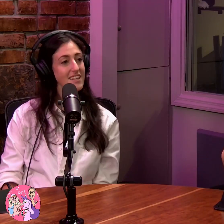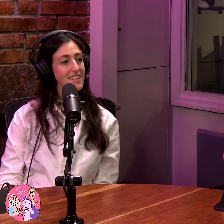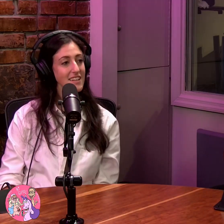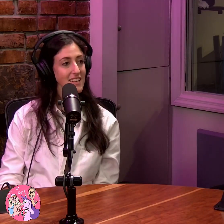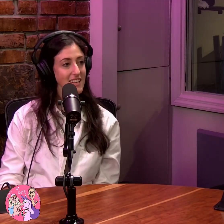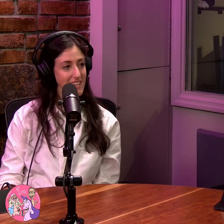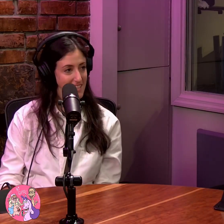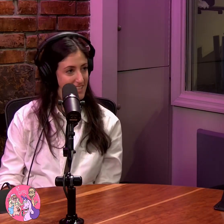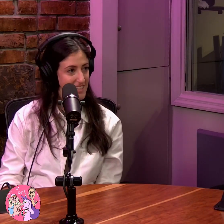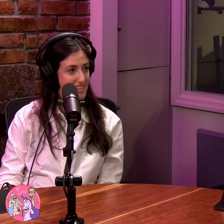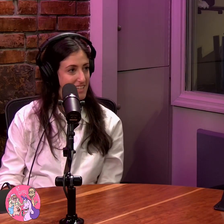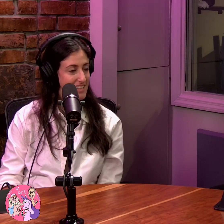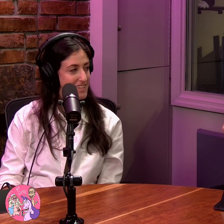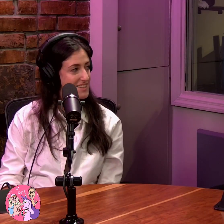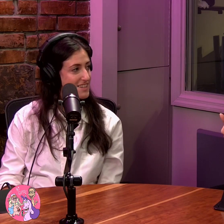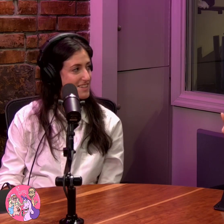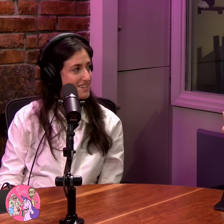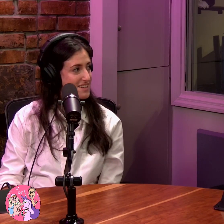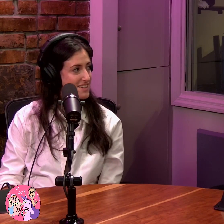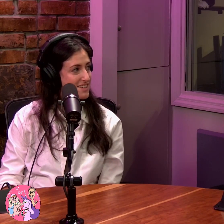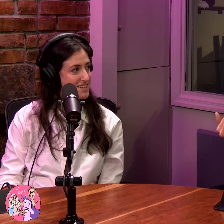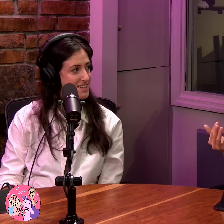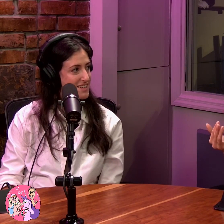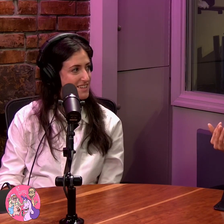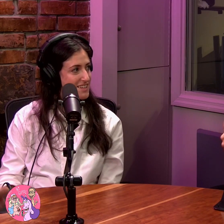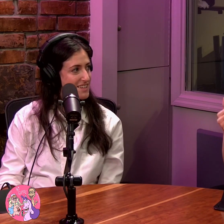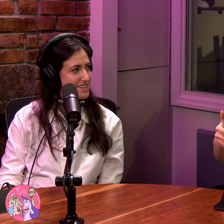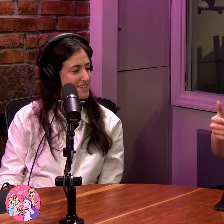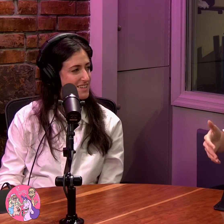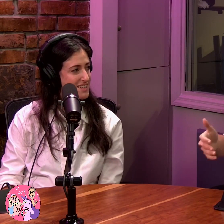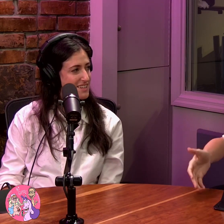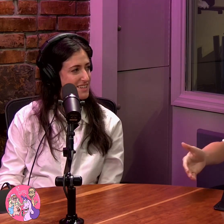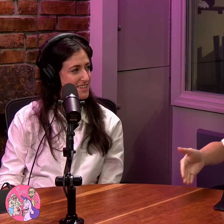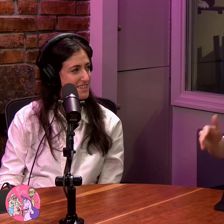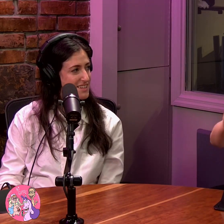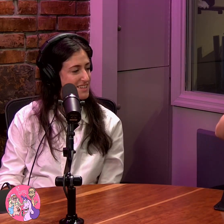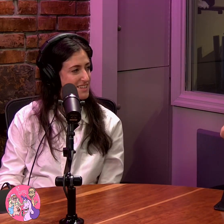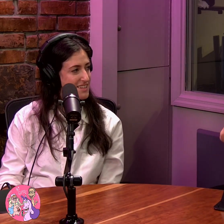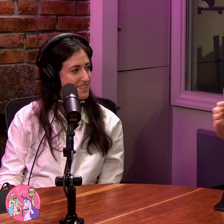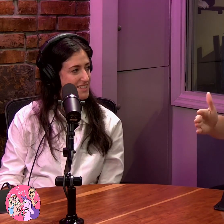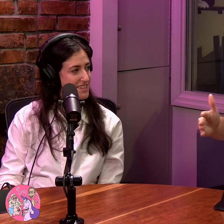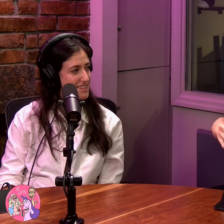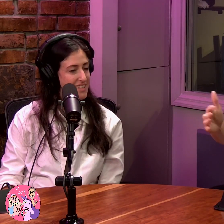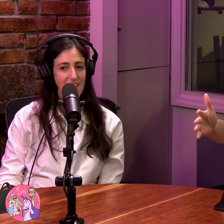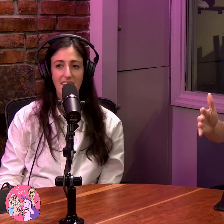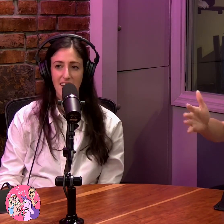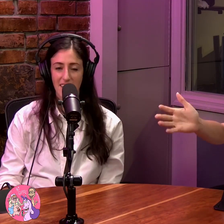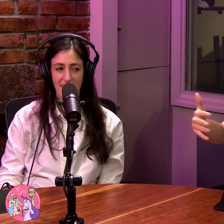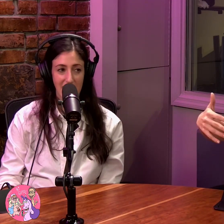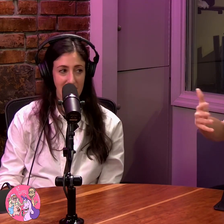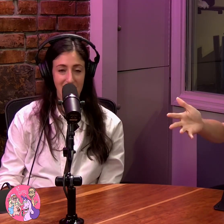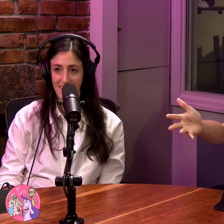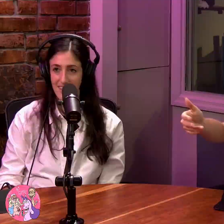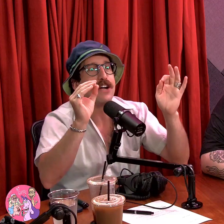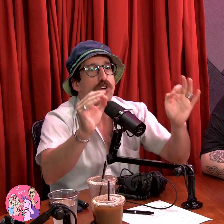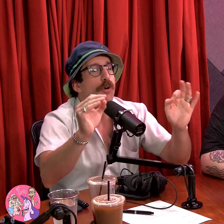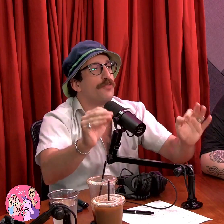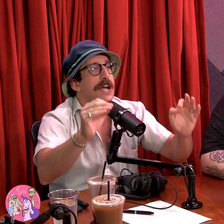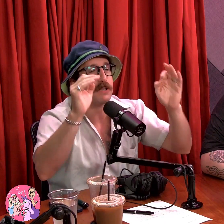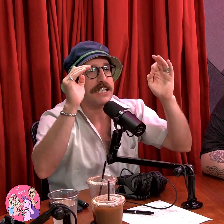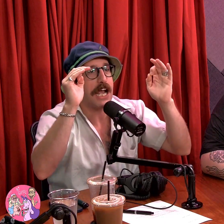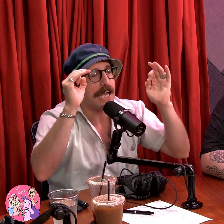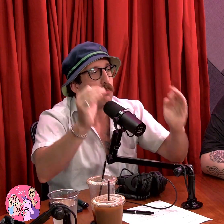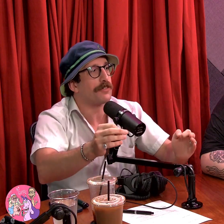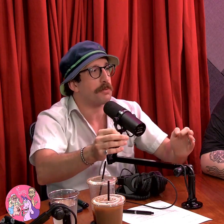interpreting for the deaf would be able to determine whether or not she was being made Dude, fun of. I mean, her this is and her her whole f- career. You're saying she can't determine whether or not she's in or out on the Her joke? and her